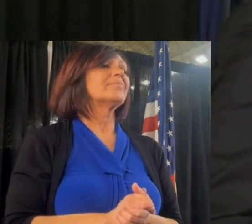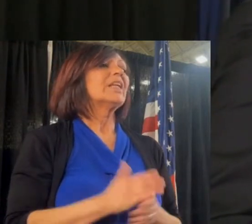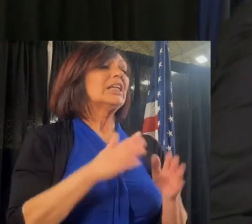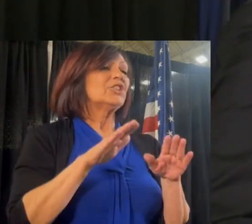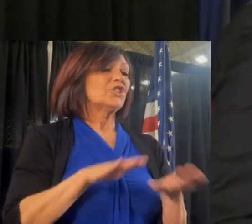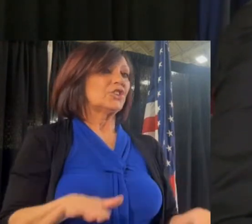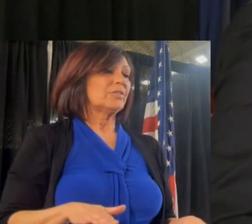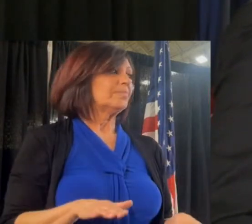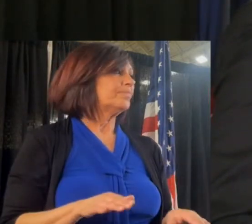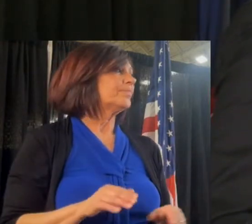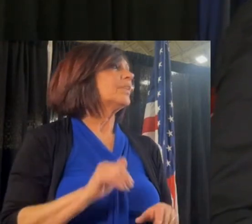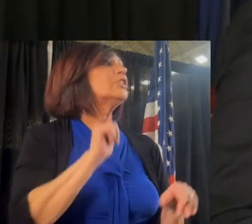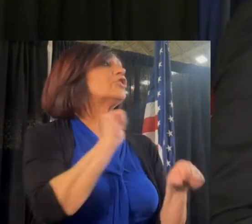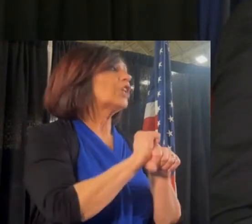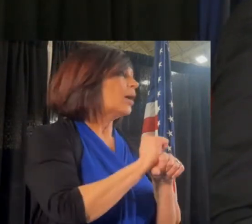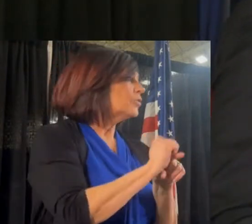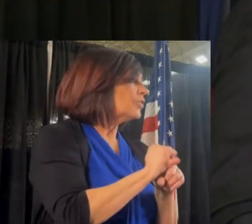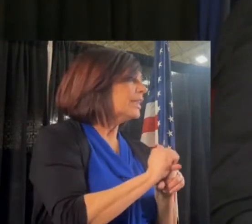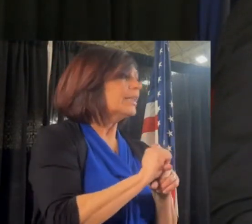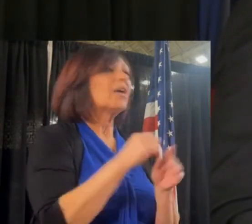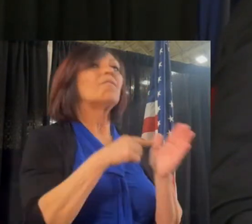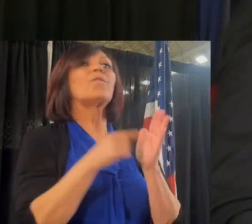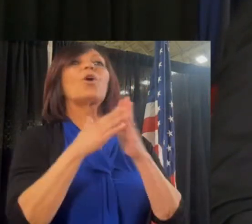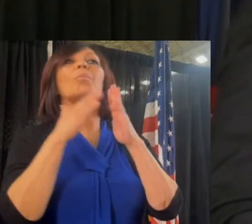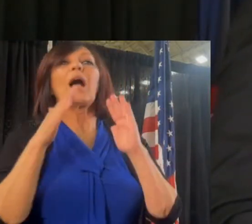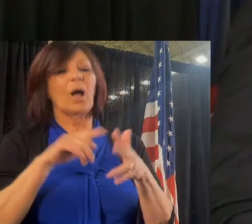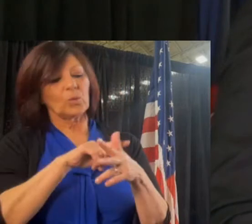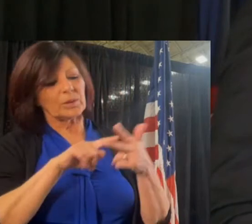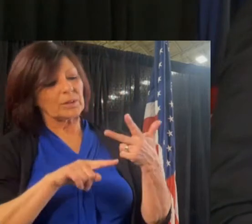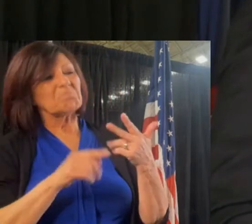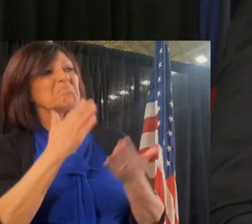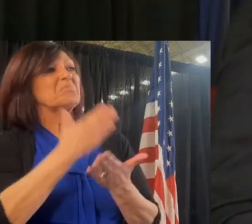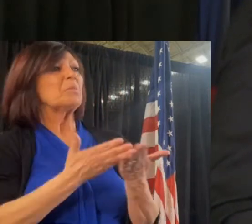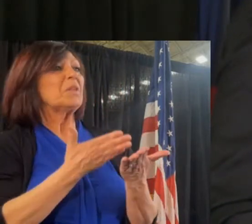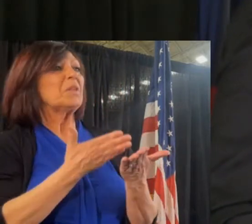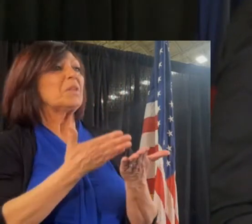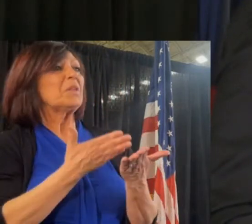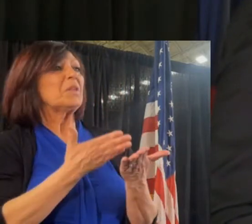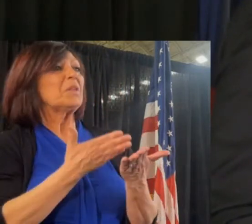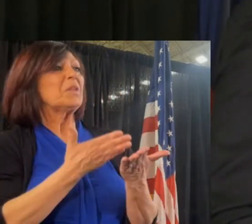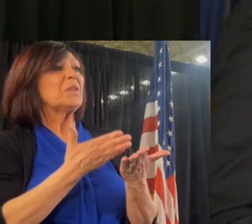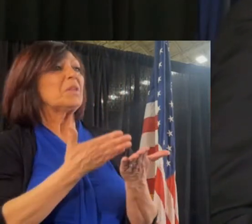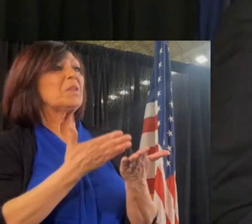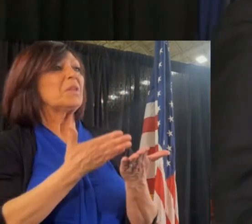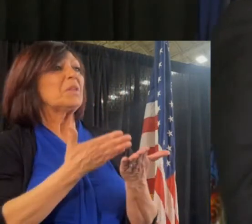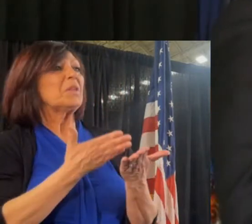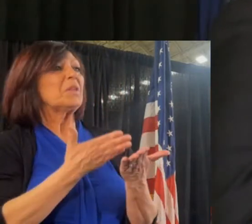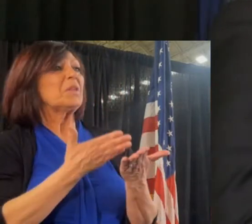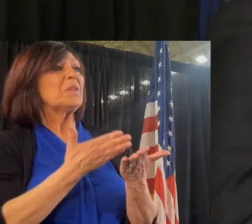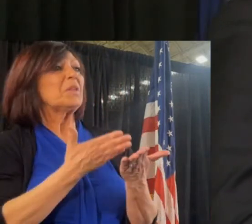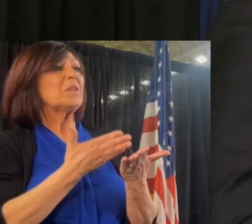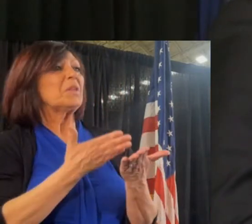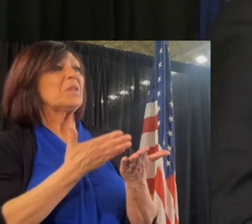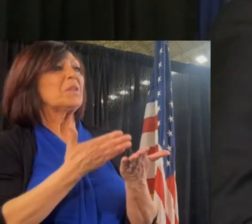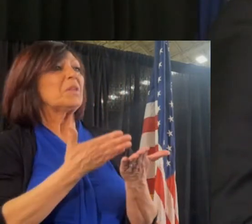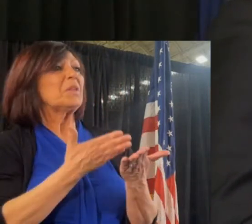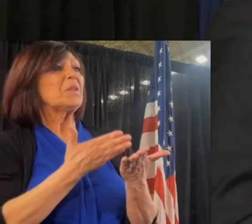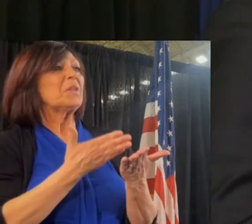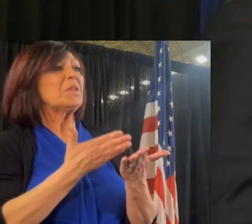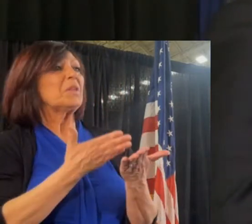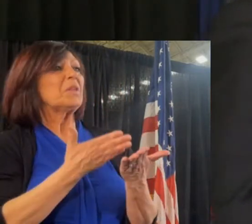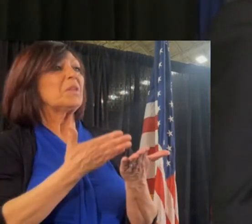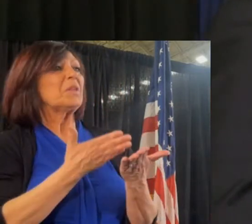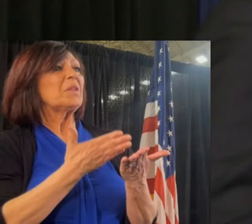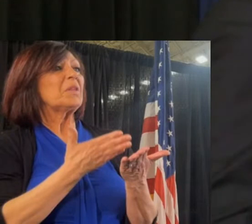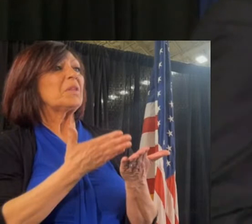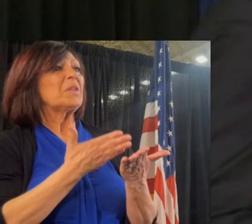Childcare, job training, and affordable housing are just some of the things we are doing to help out working families. When Erie